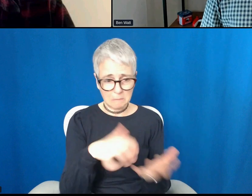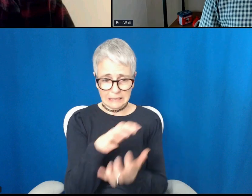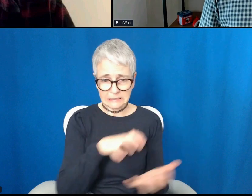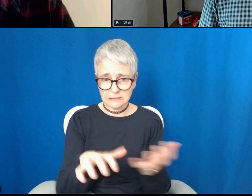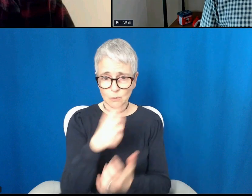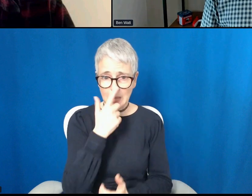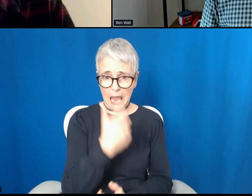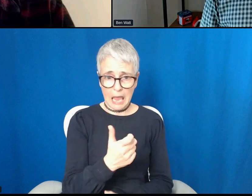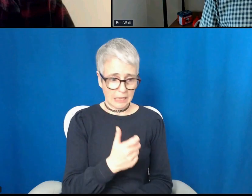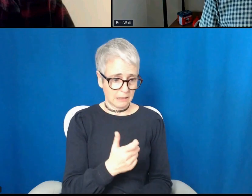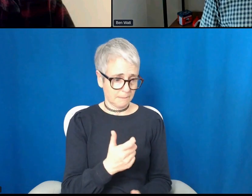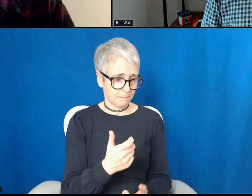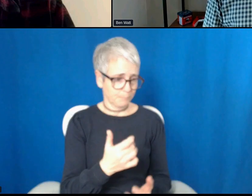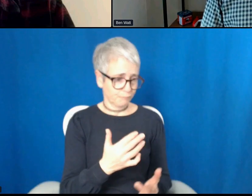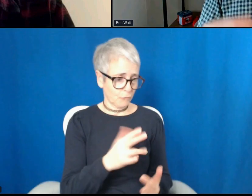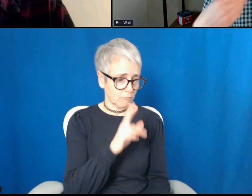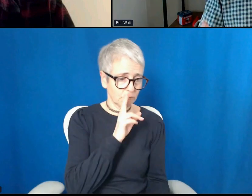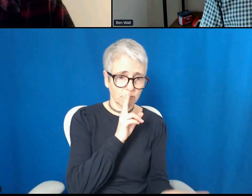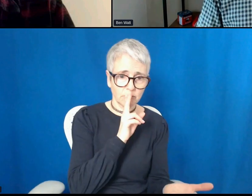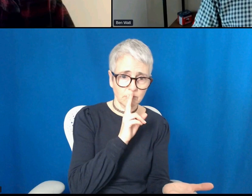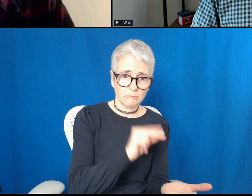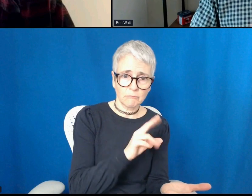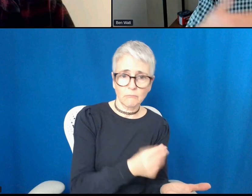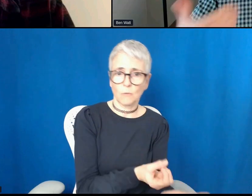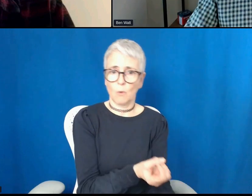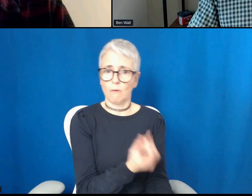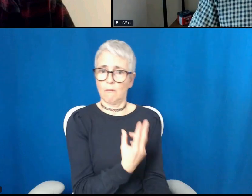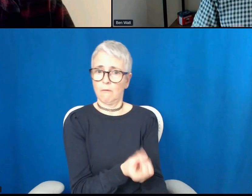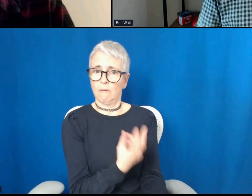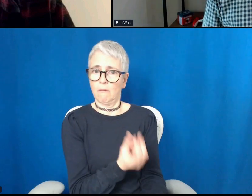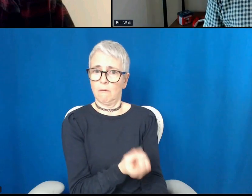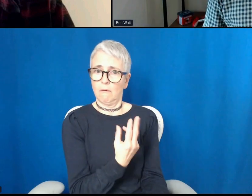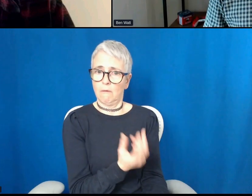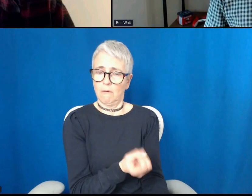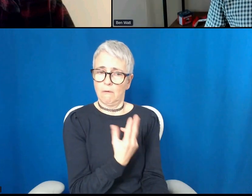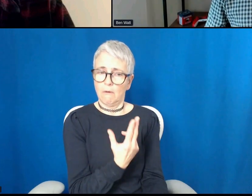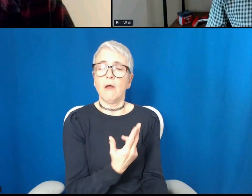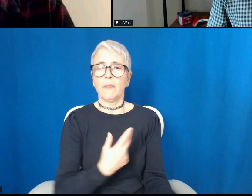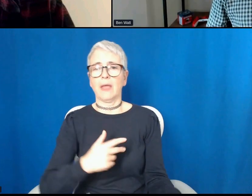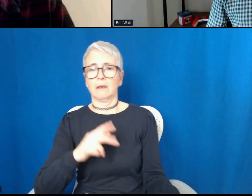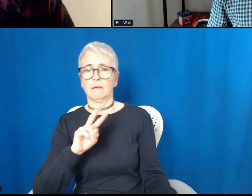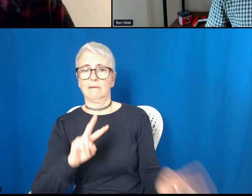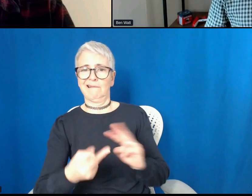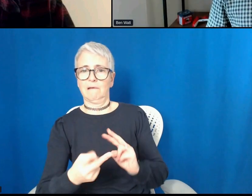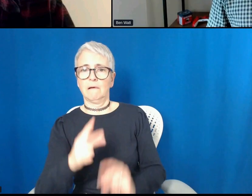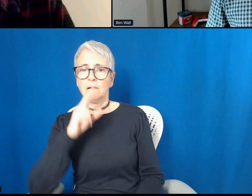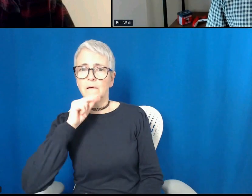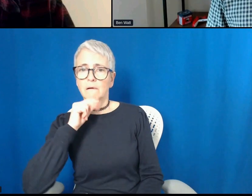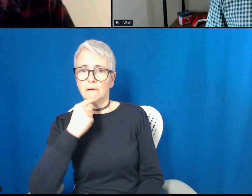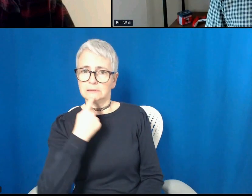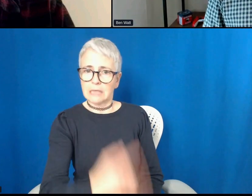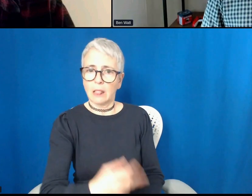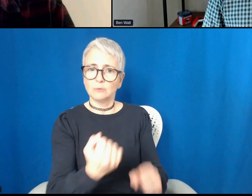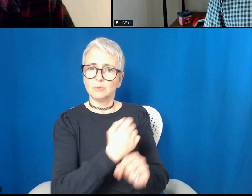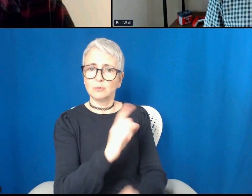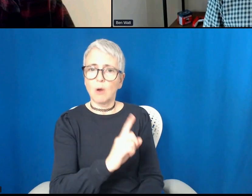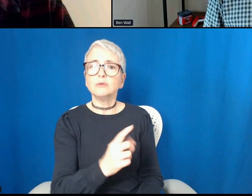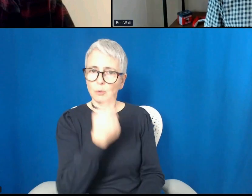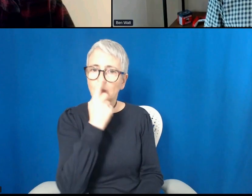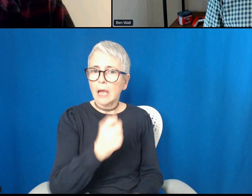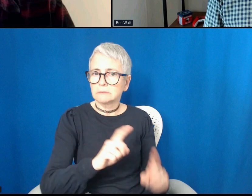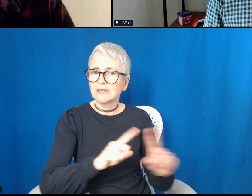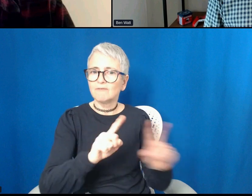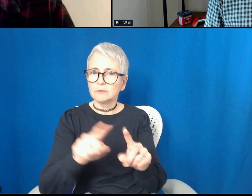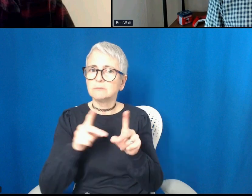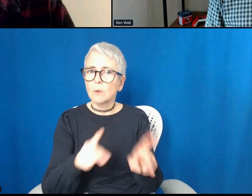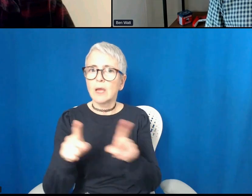narrator tell you about certain features, use voice access to then in turn control the device. So yeah, they are complementary technologies in that regard